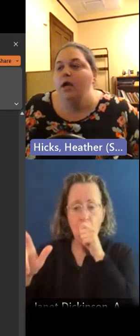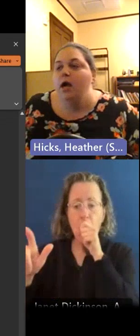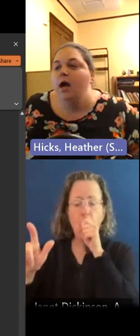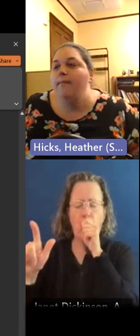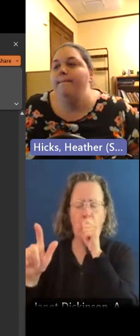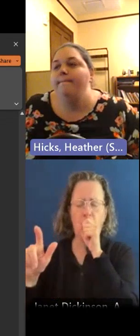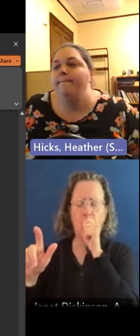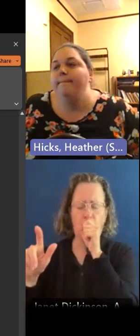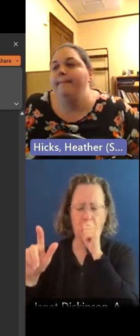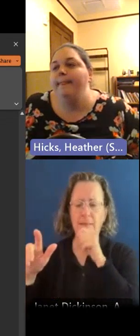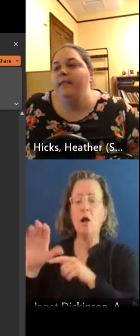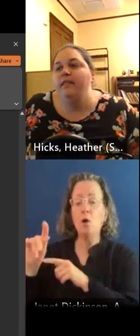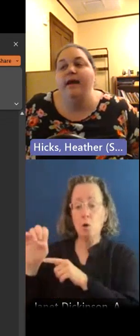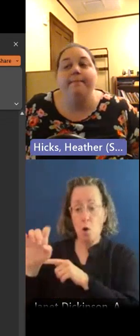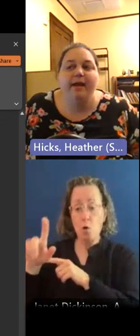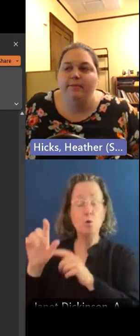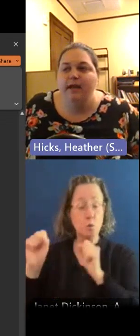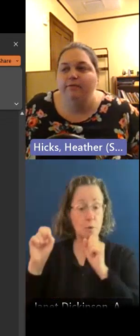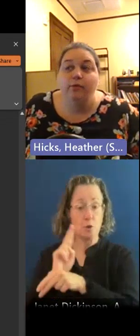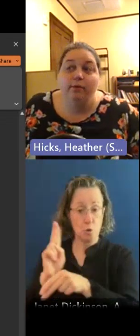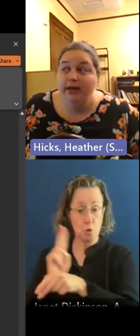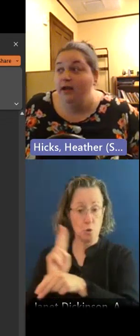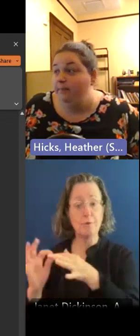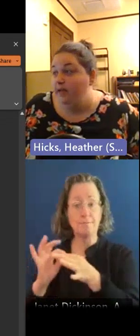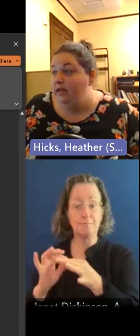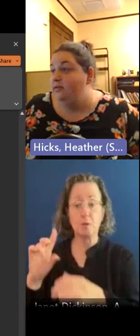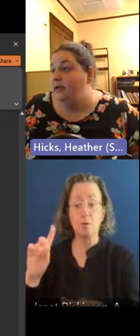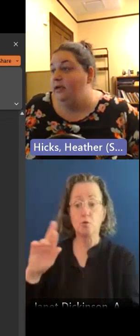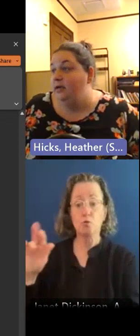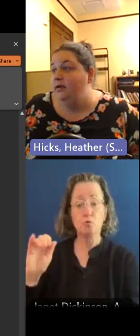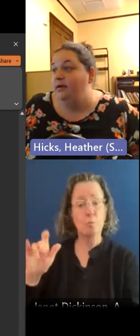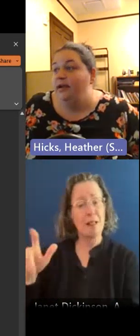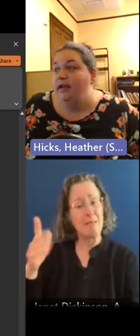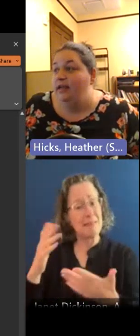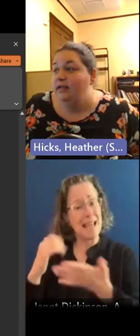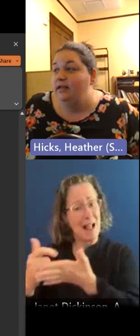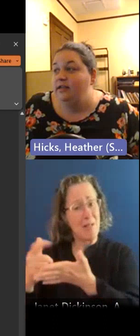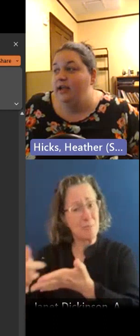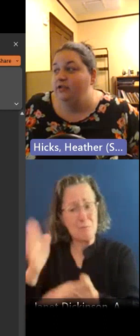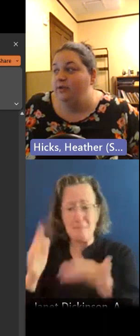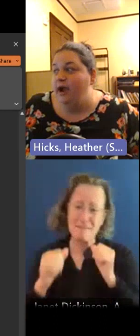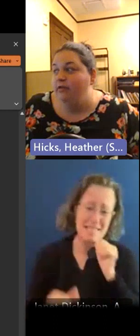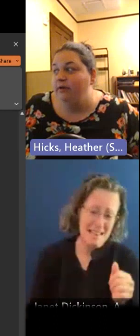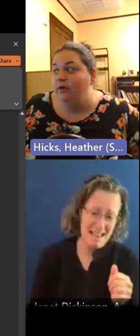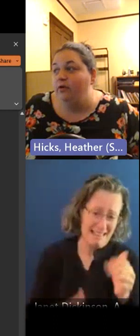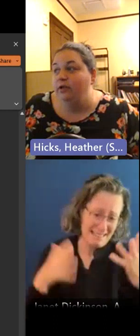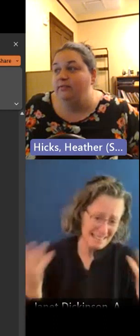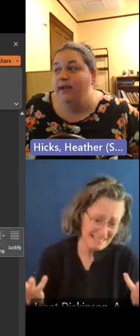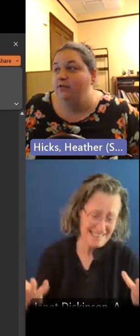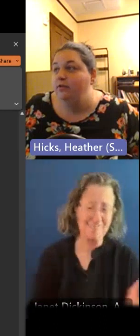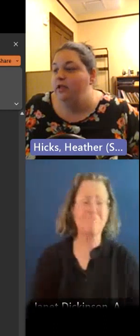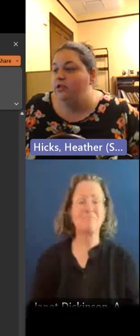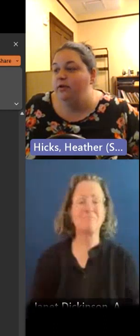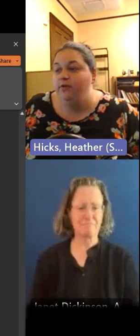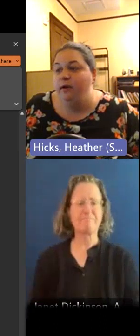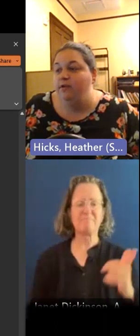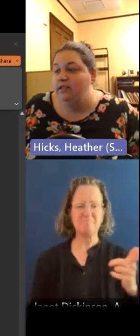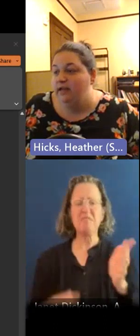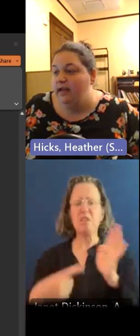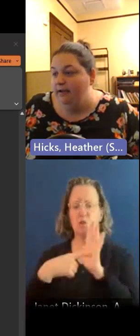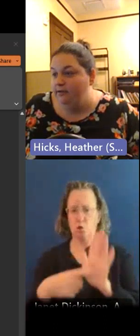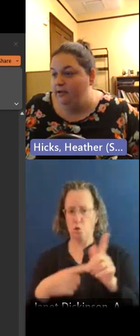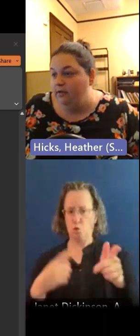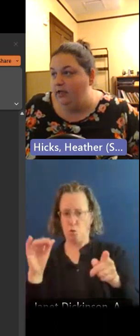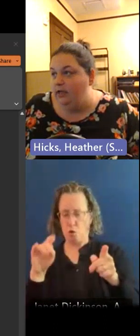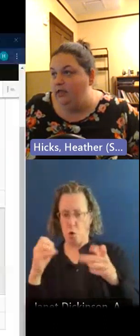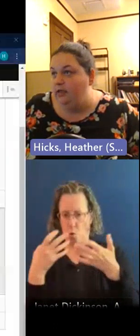code. That might be helpful or might not be. It's right here. It tells you how the code looks manually. So if you ever